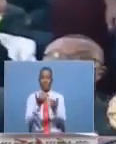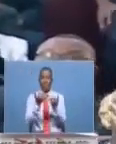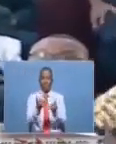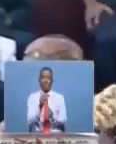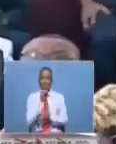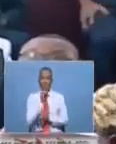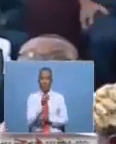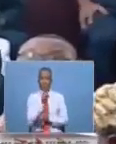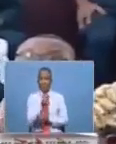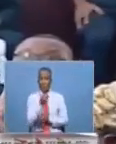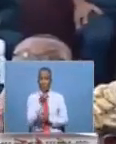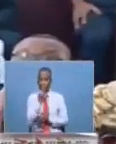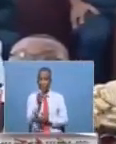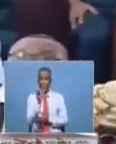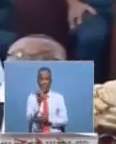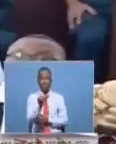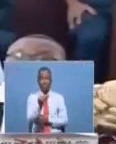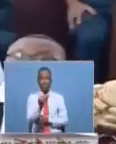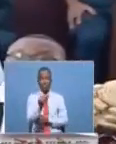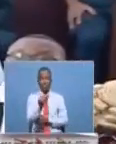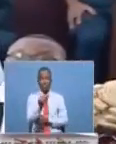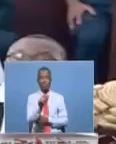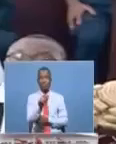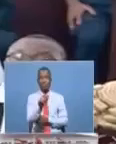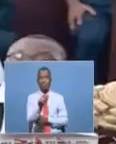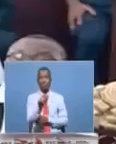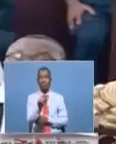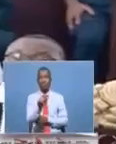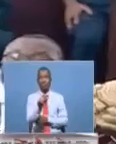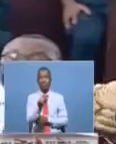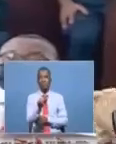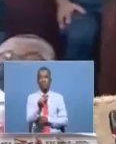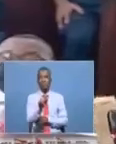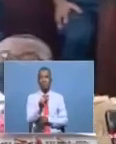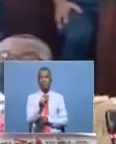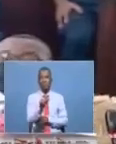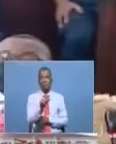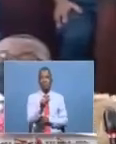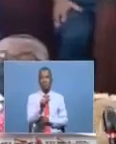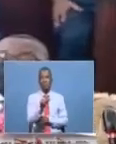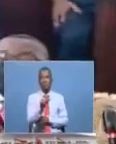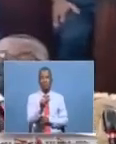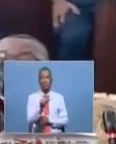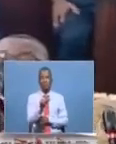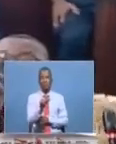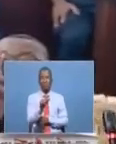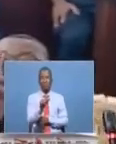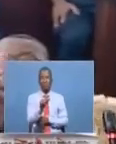that if